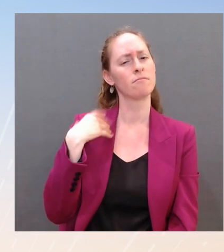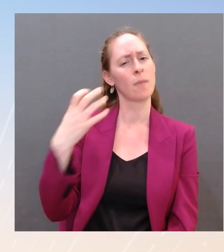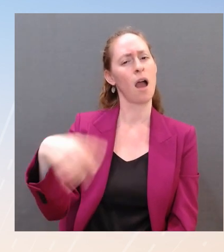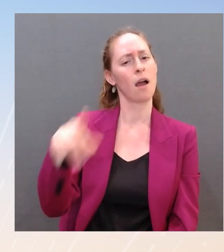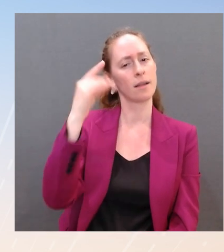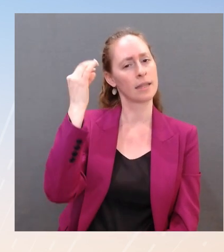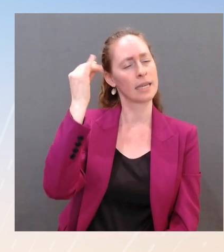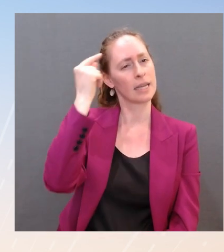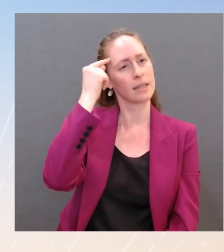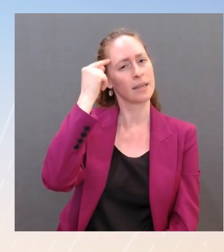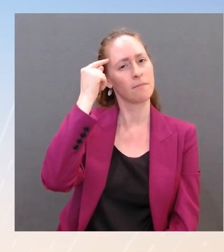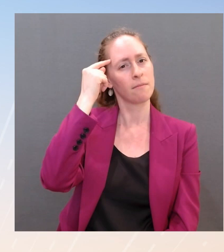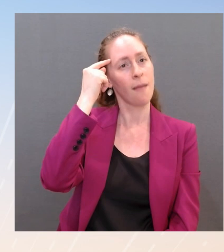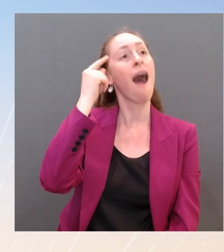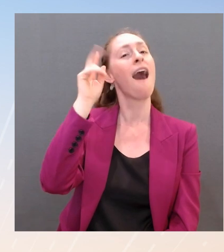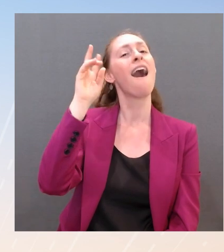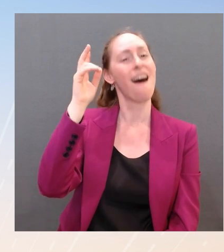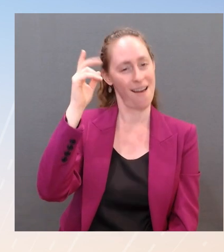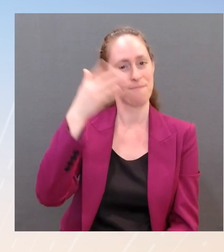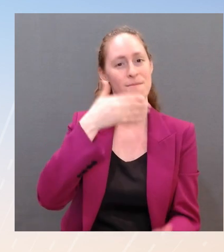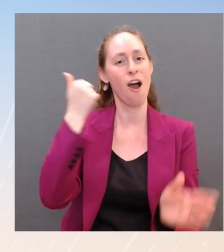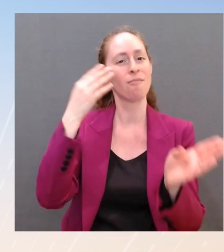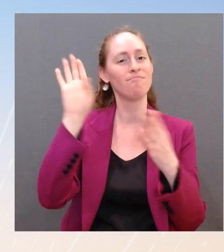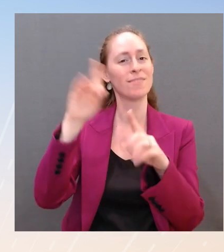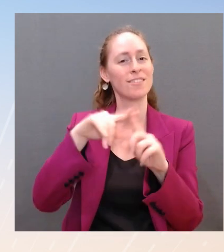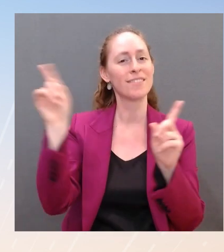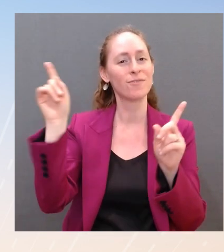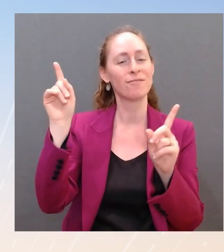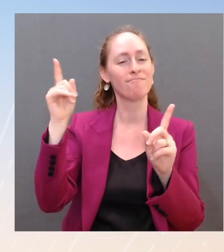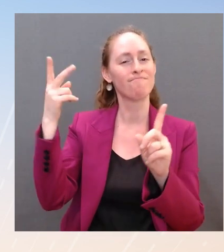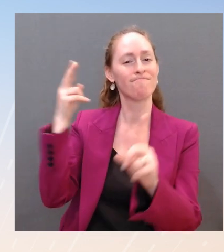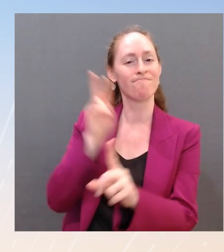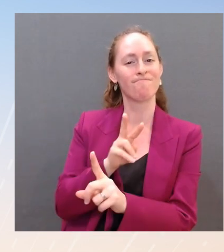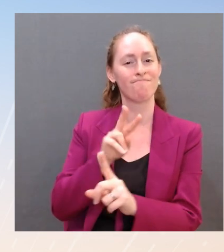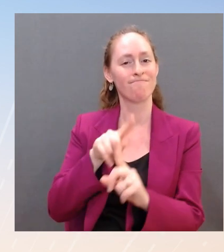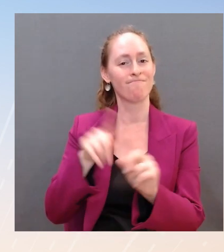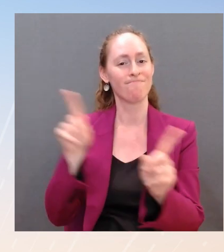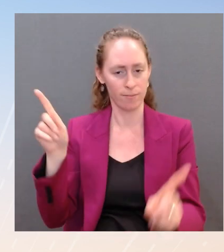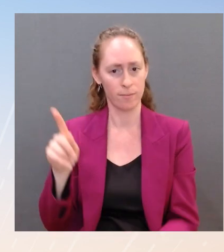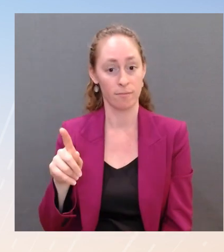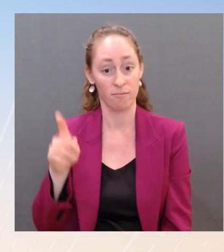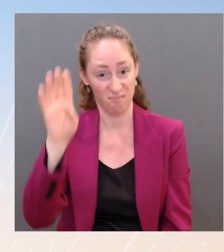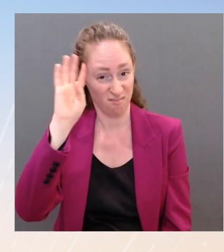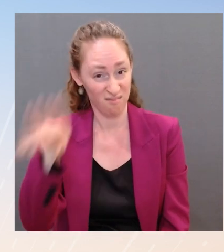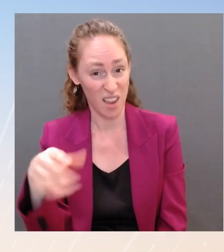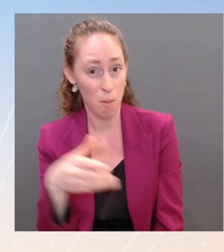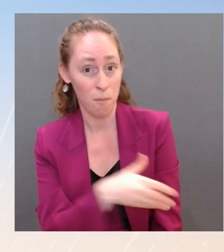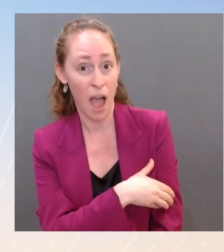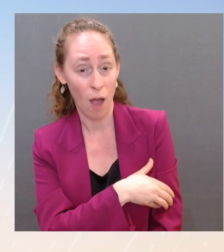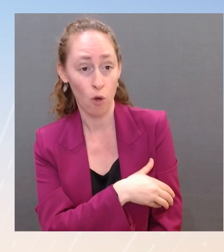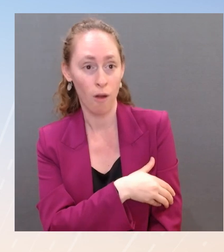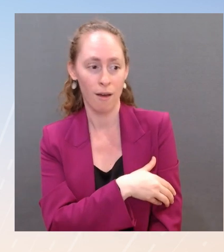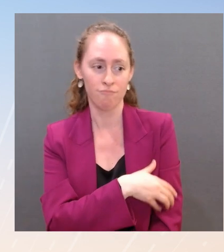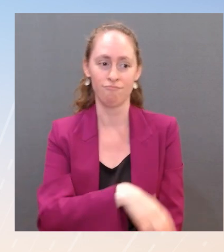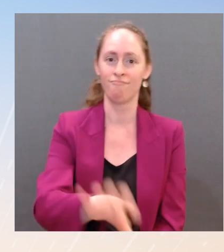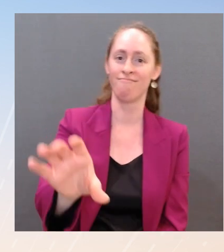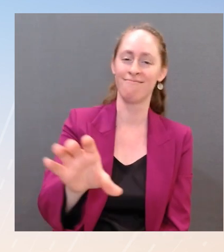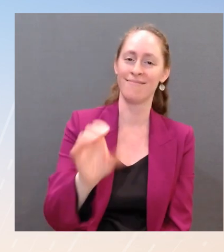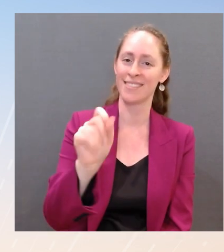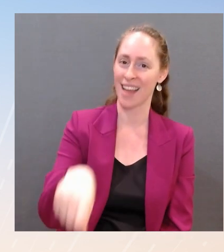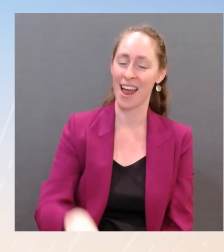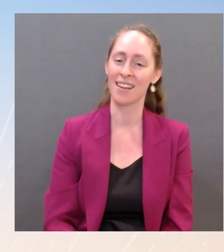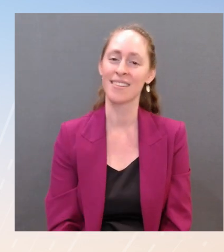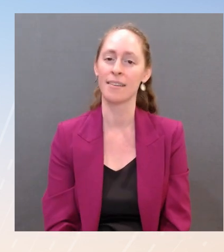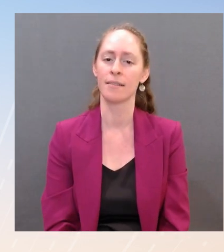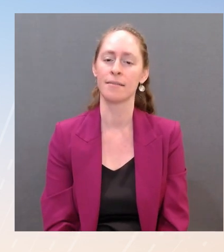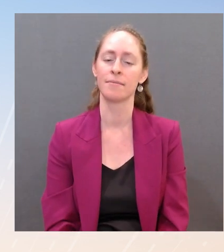use our voice to change how we think, to help shape how the people around us think, and to lead by example. It's one of the